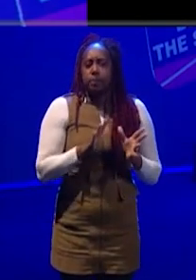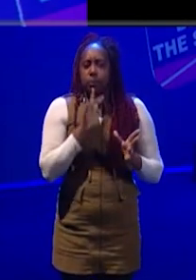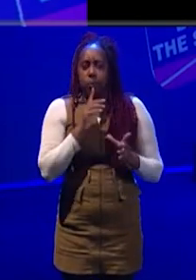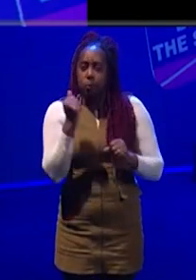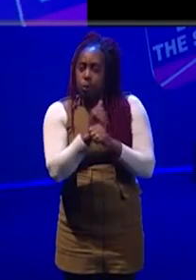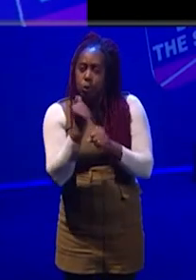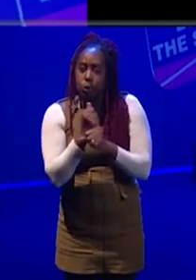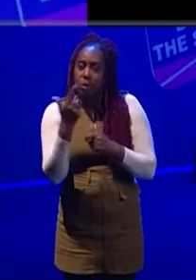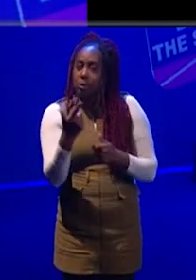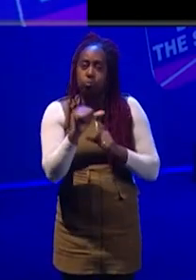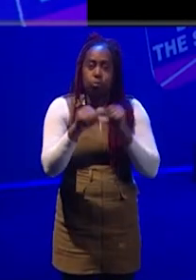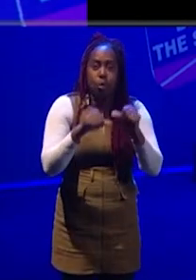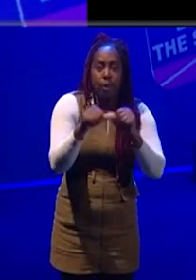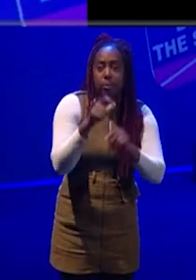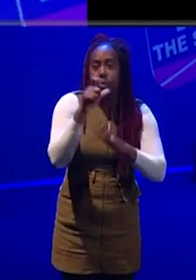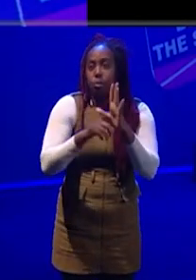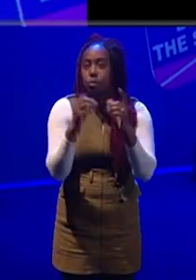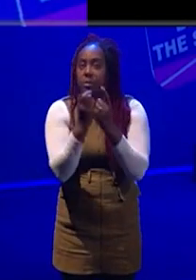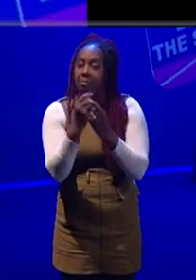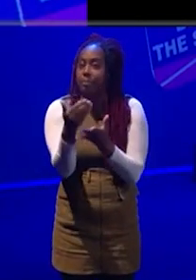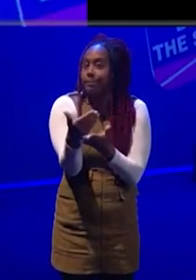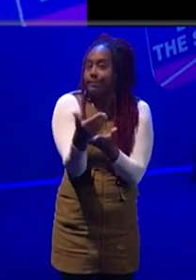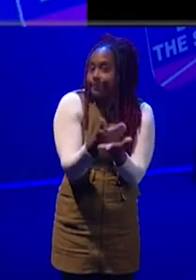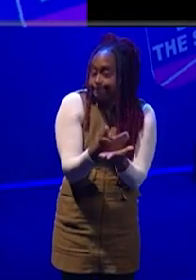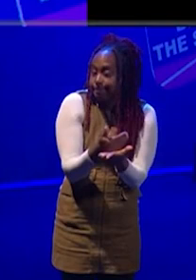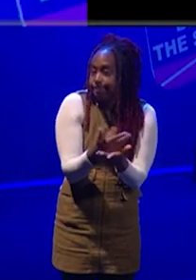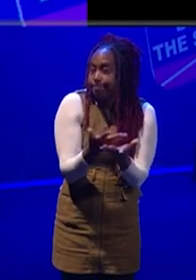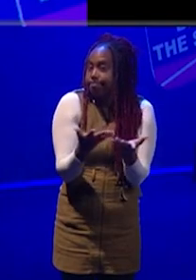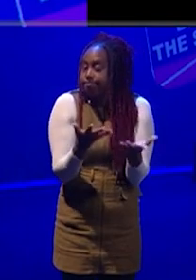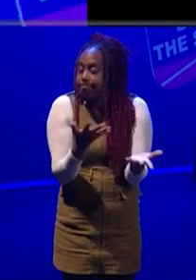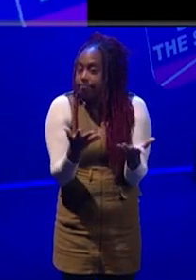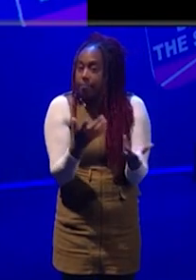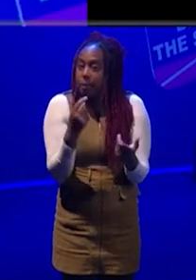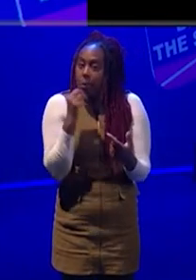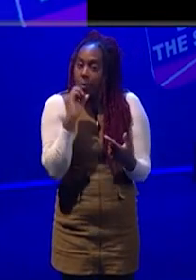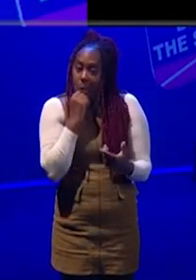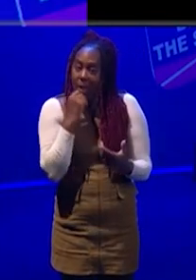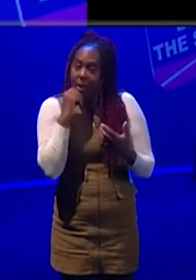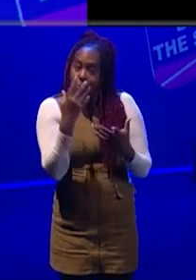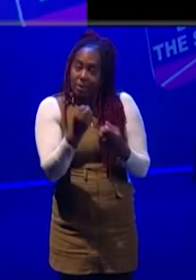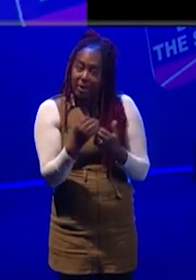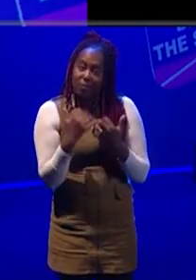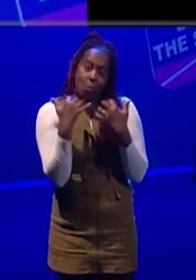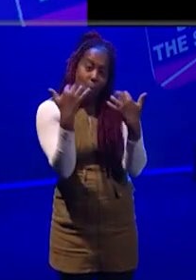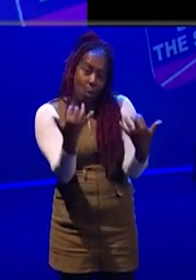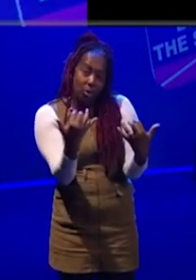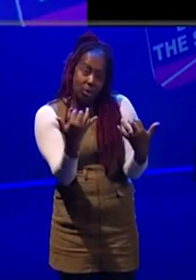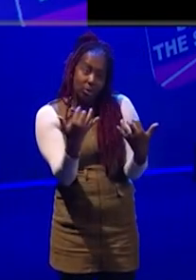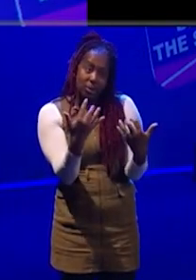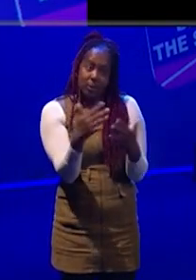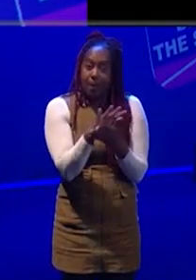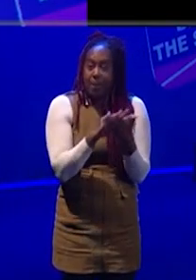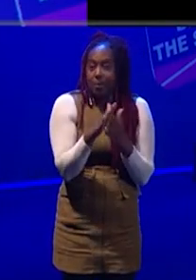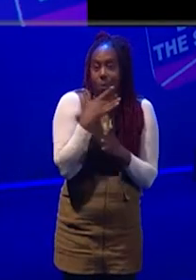producers, programmers, to do something that's quite safe, that they think will definitely get an audience rather than take risks, rather than